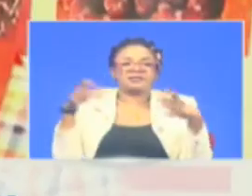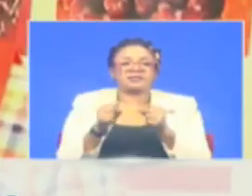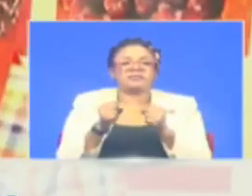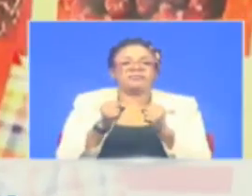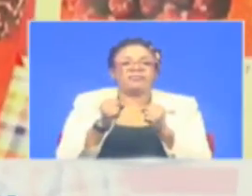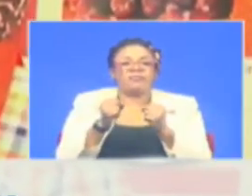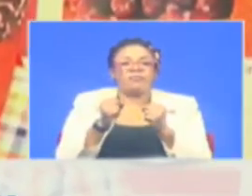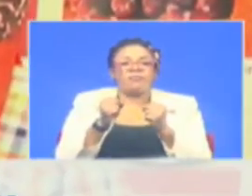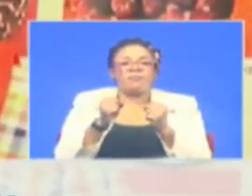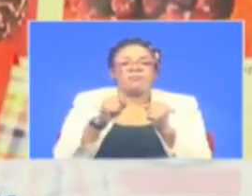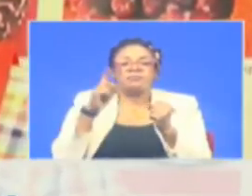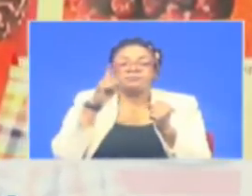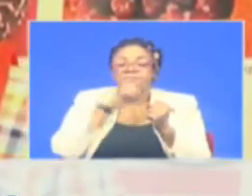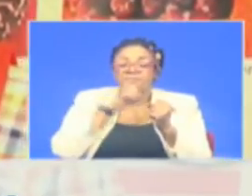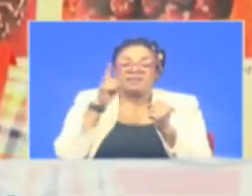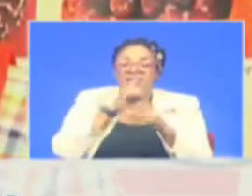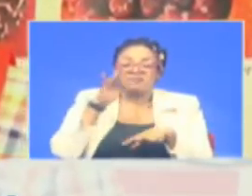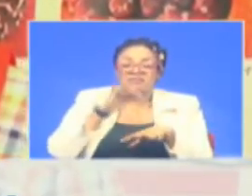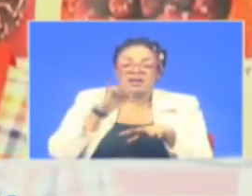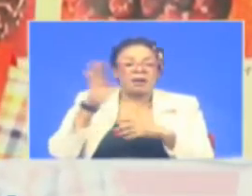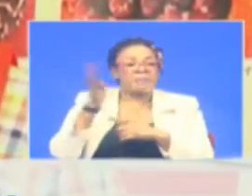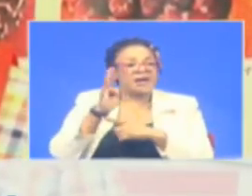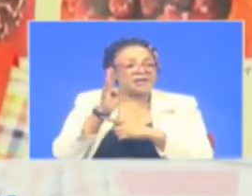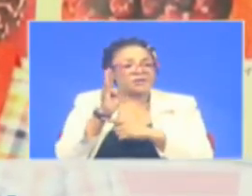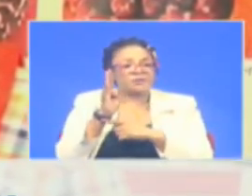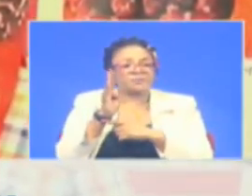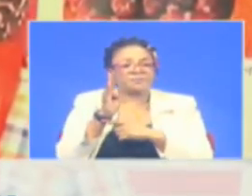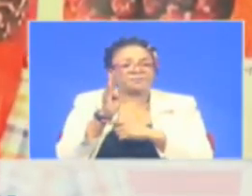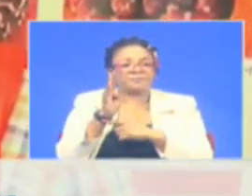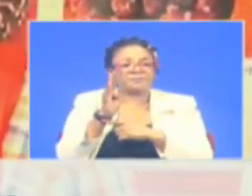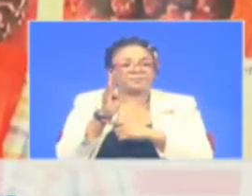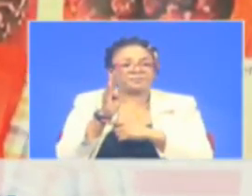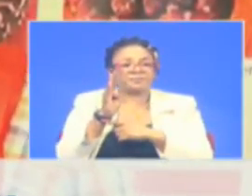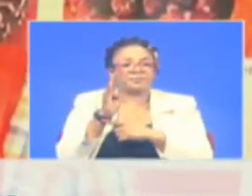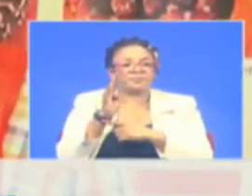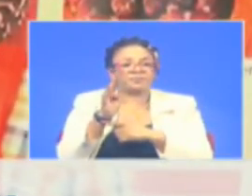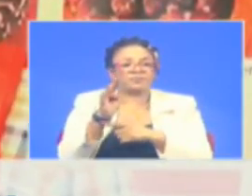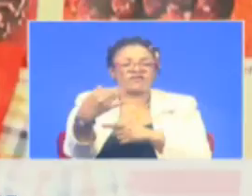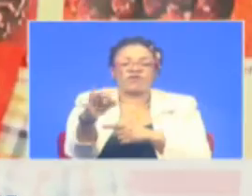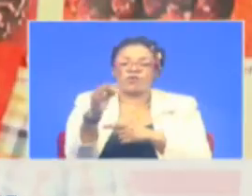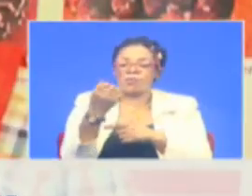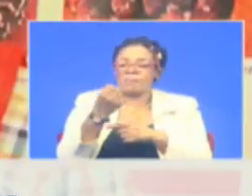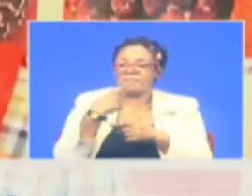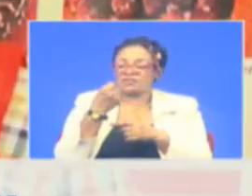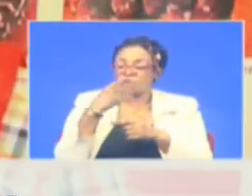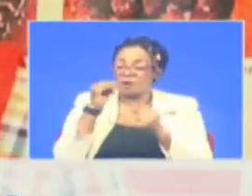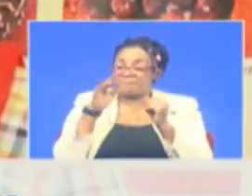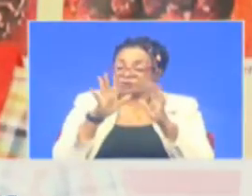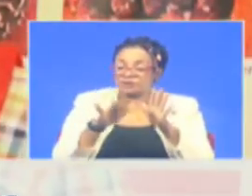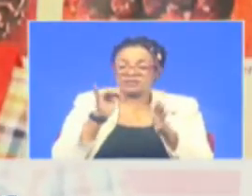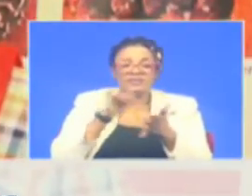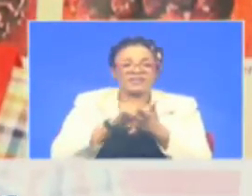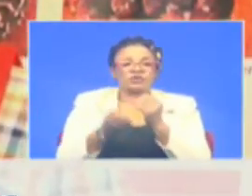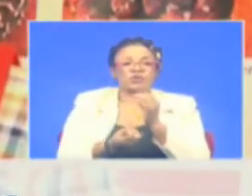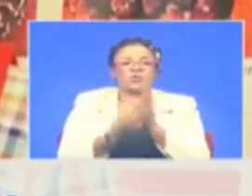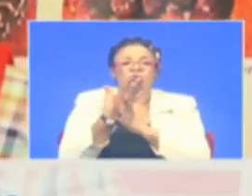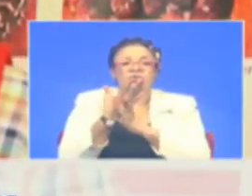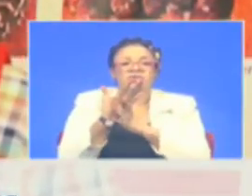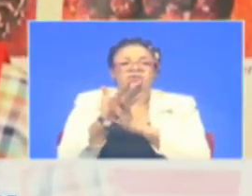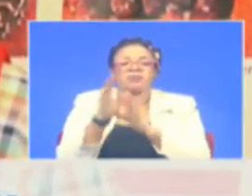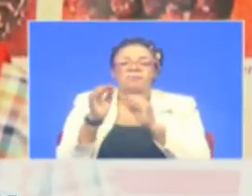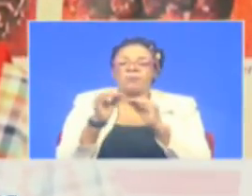snakes in Baringo, what we call snakes of medical importance that cause morbidity and